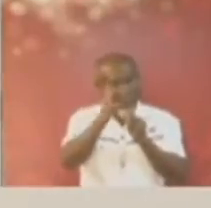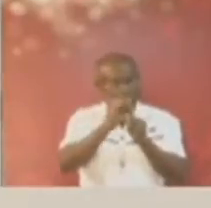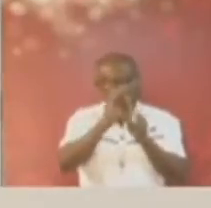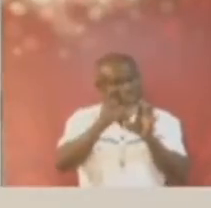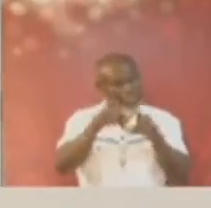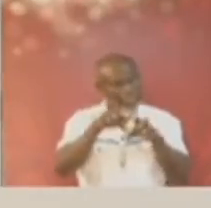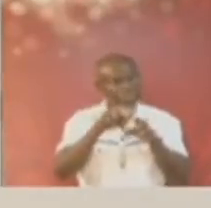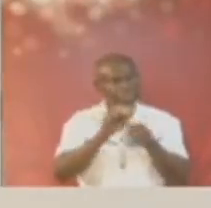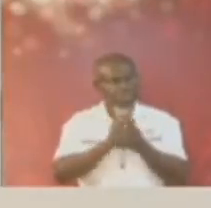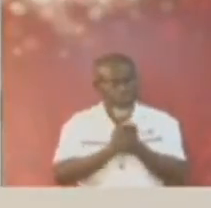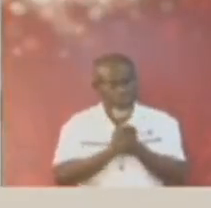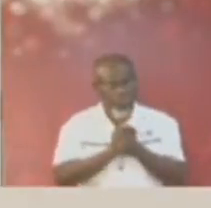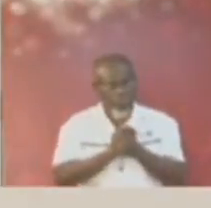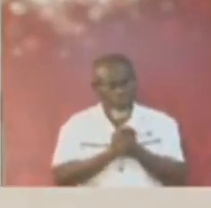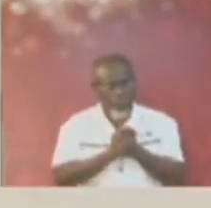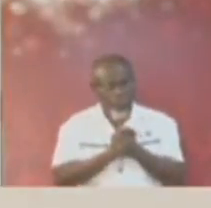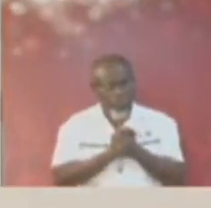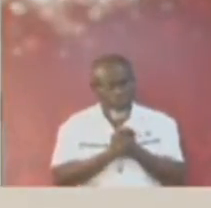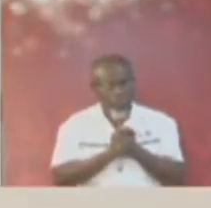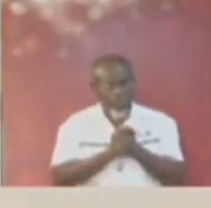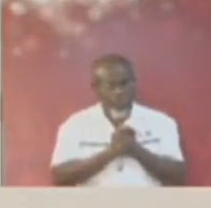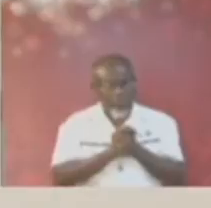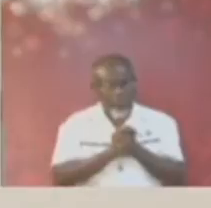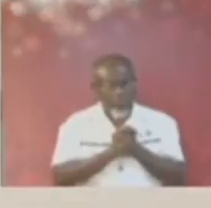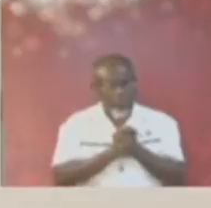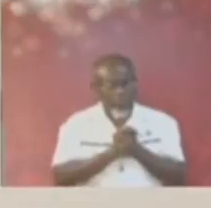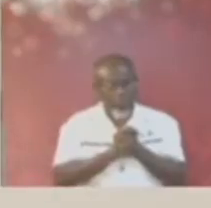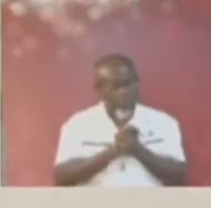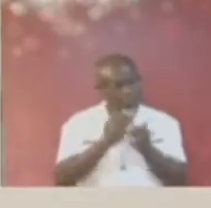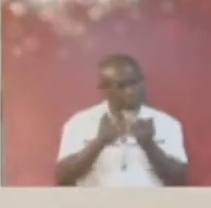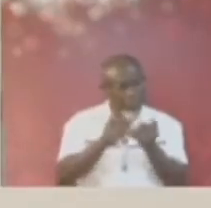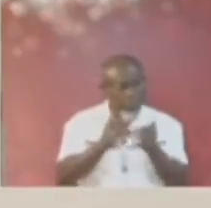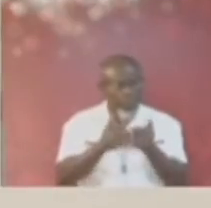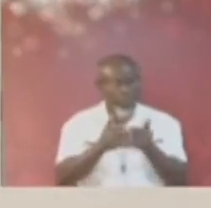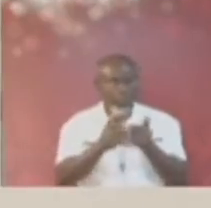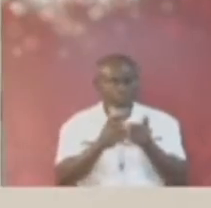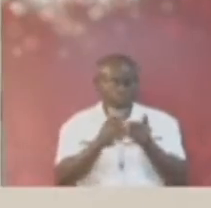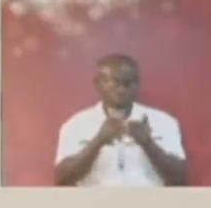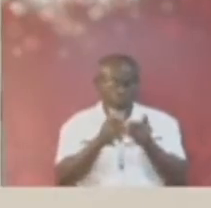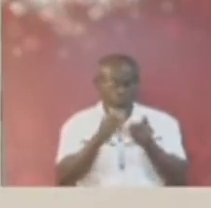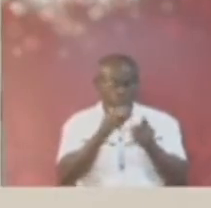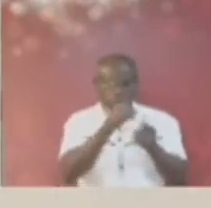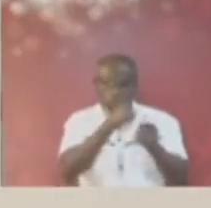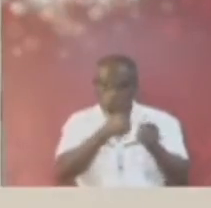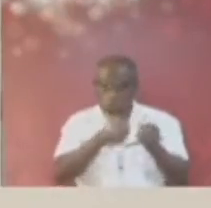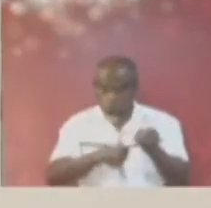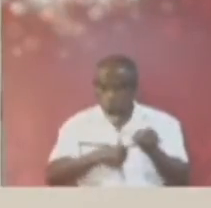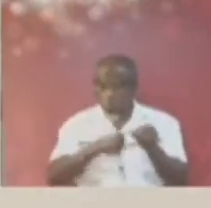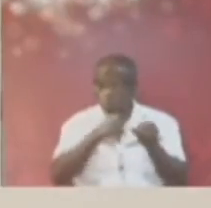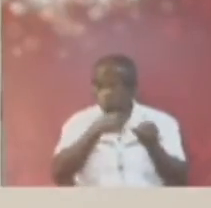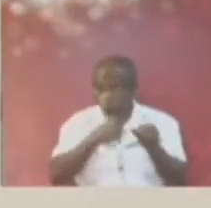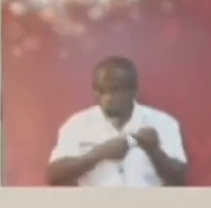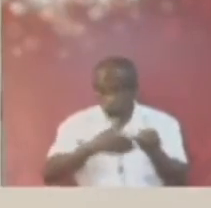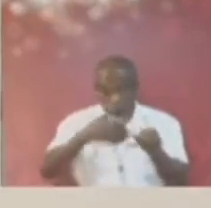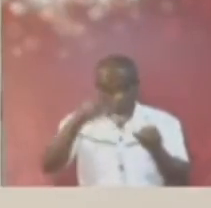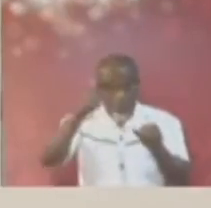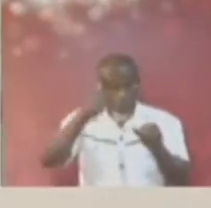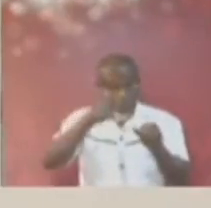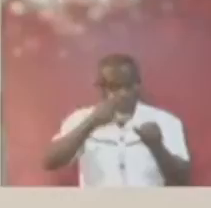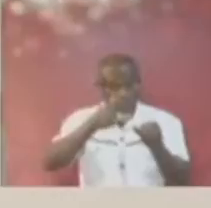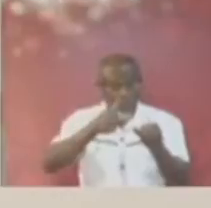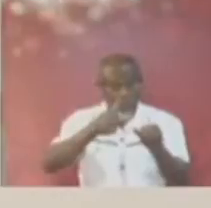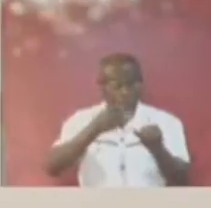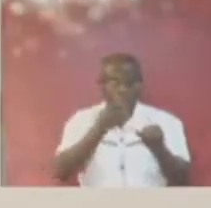the pre-existing or coexisting conditions are, age plus the increased prevalence of coexisting conditions